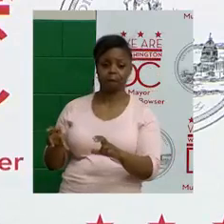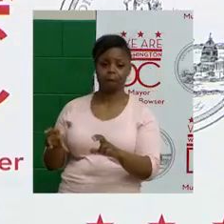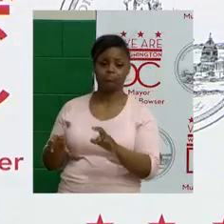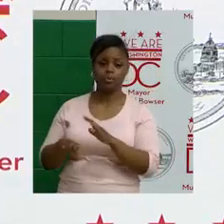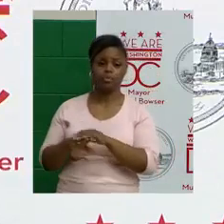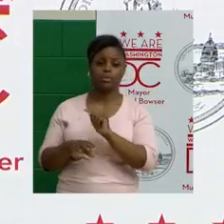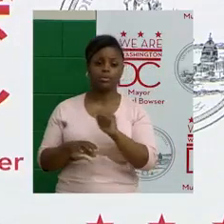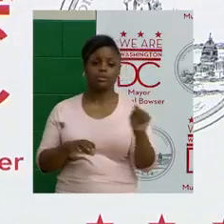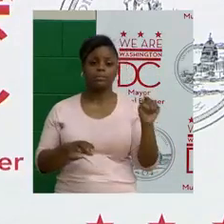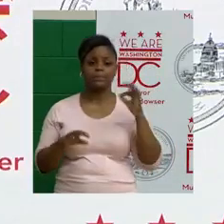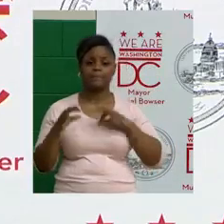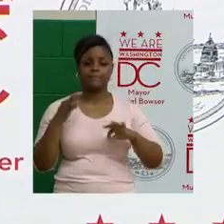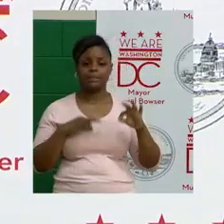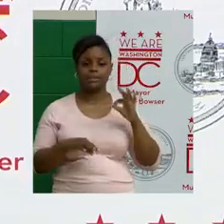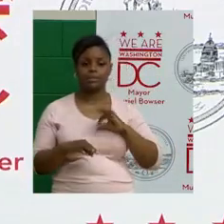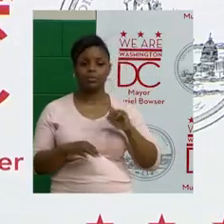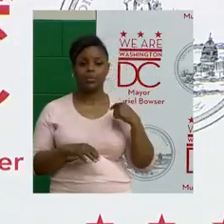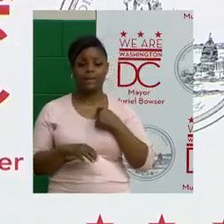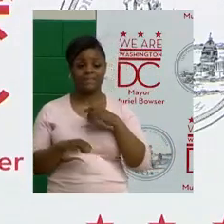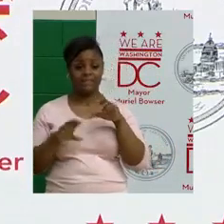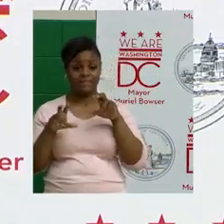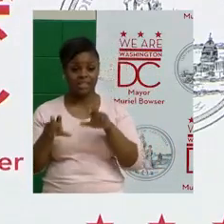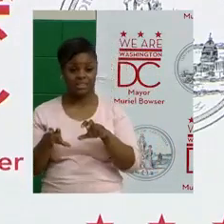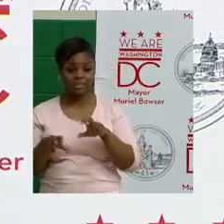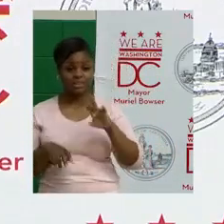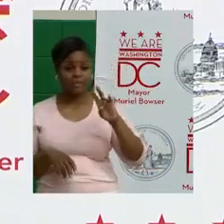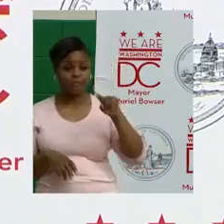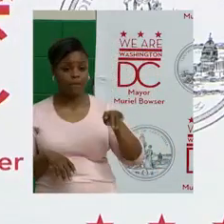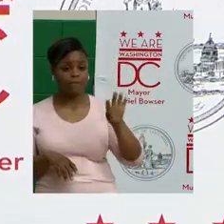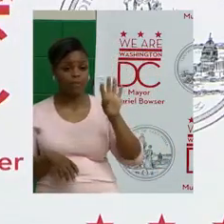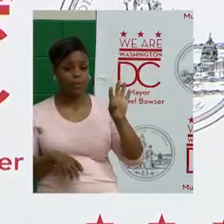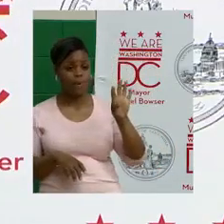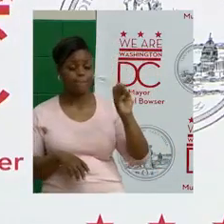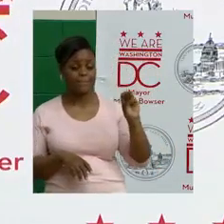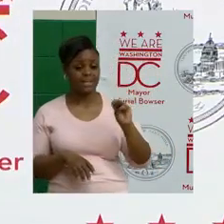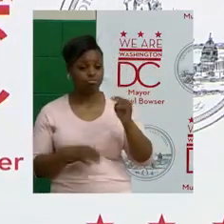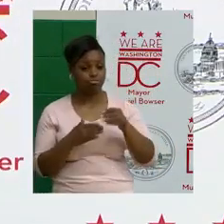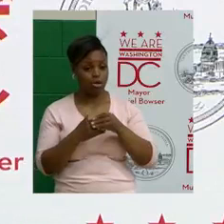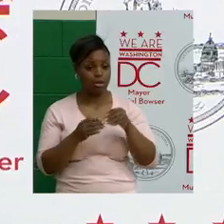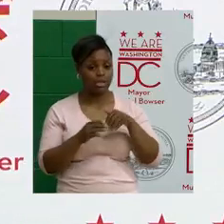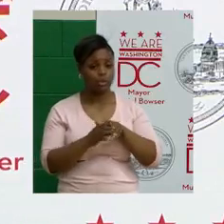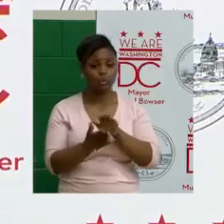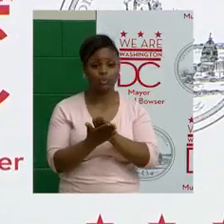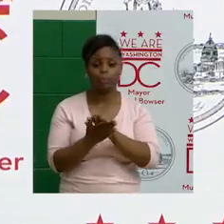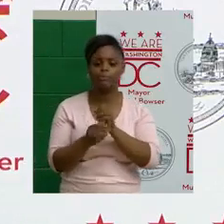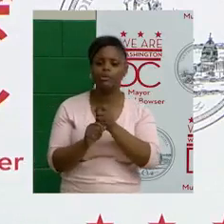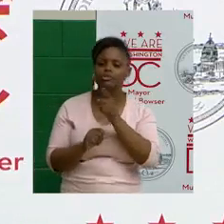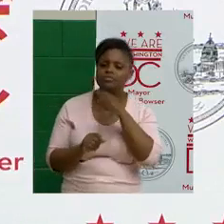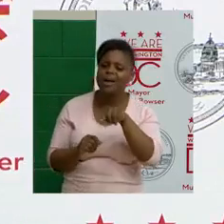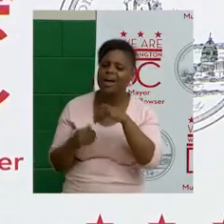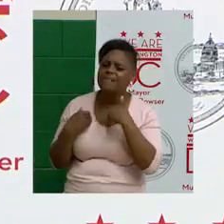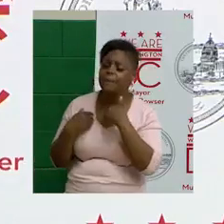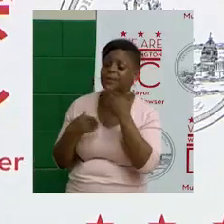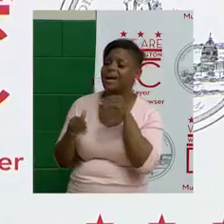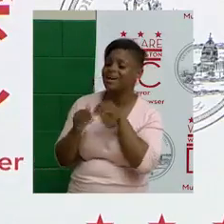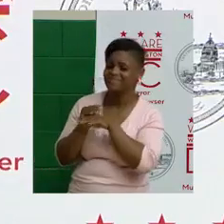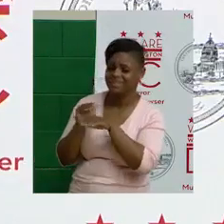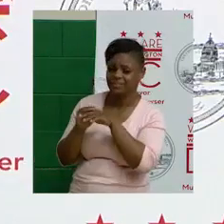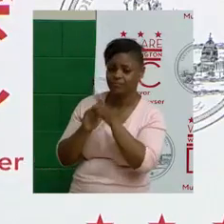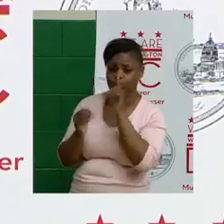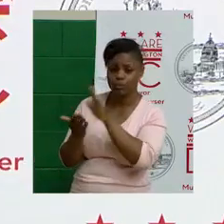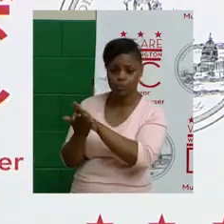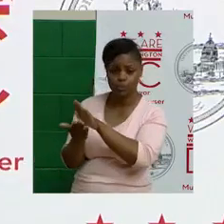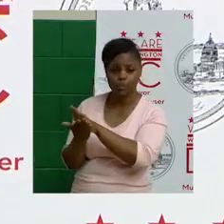invested $7.4 million in our schools to ensure that our kids have better access to school-based mental health